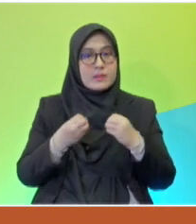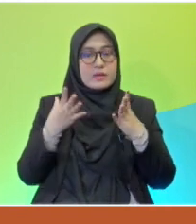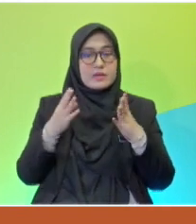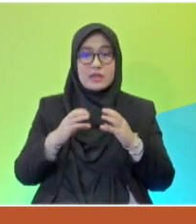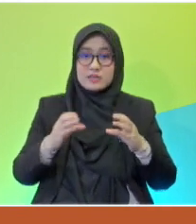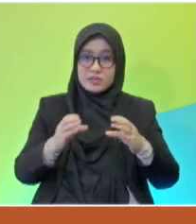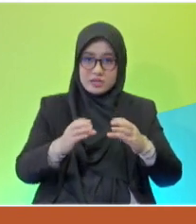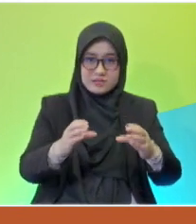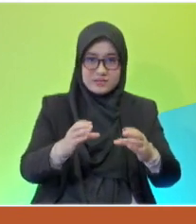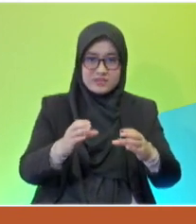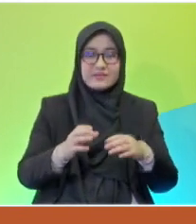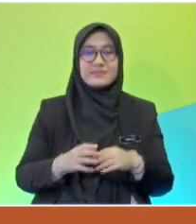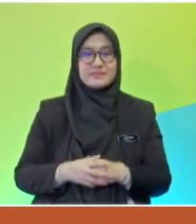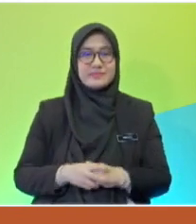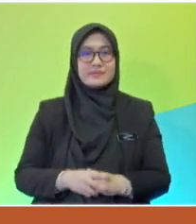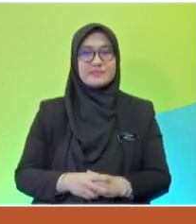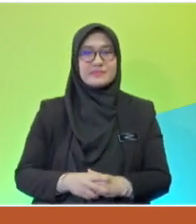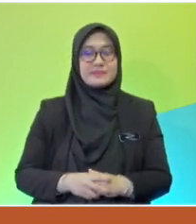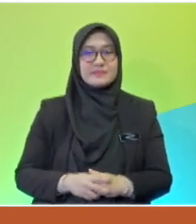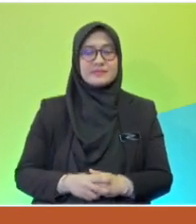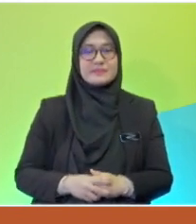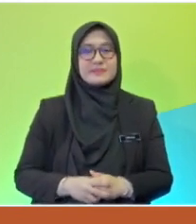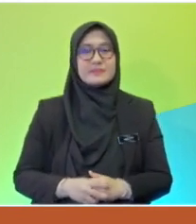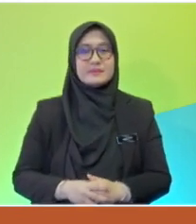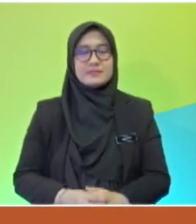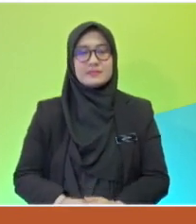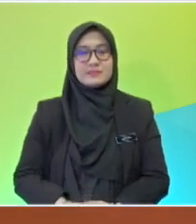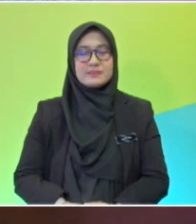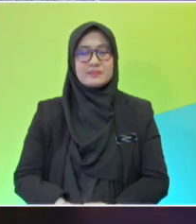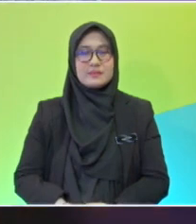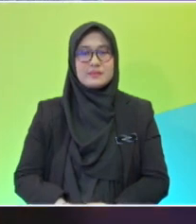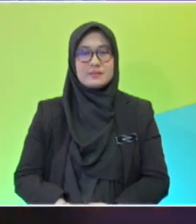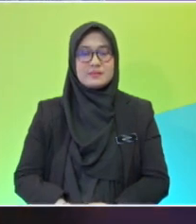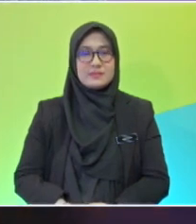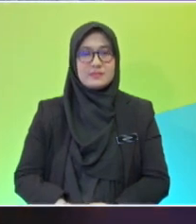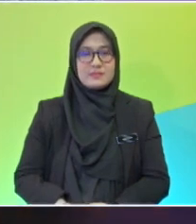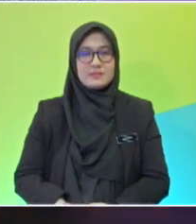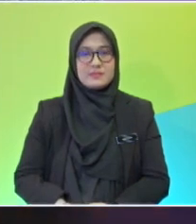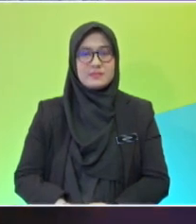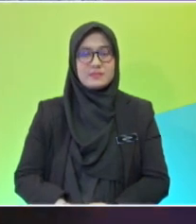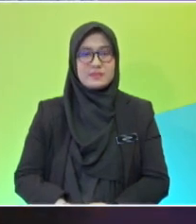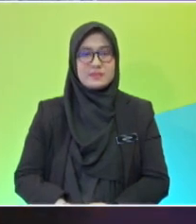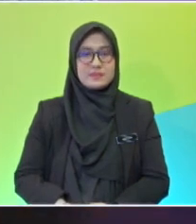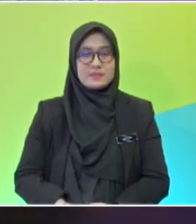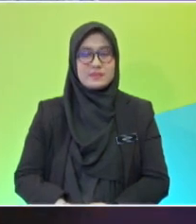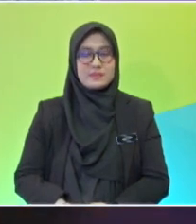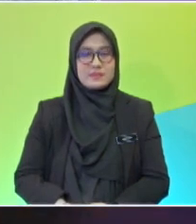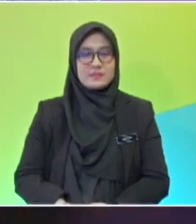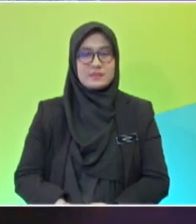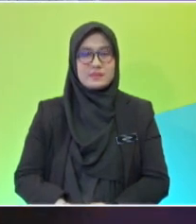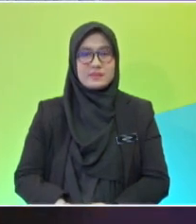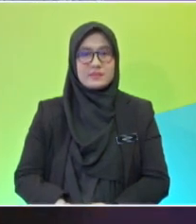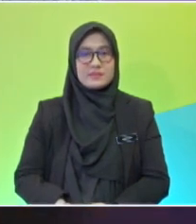pupil not only will be able to process the information that they have to write, but they also need to include a